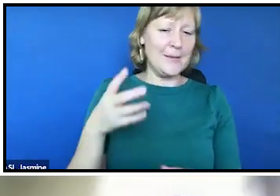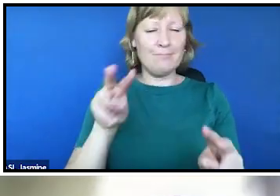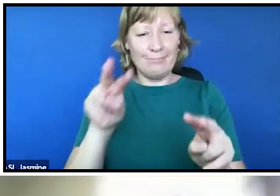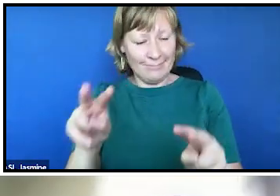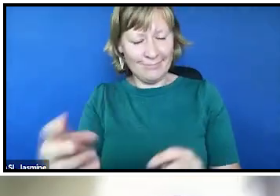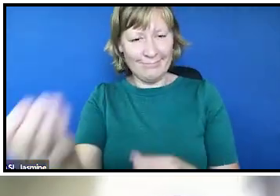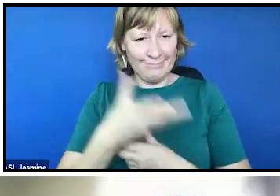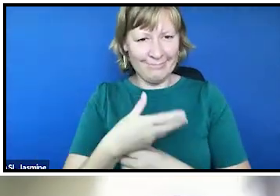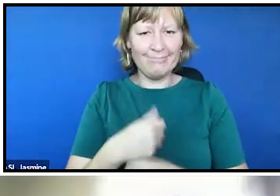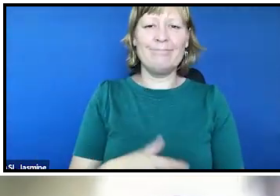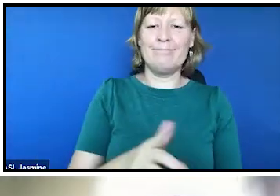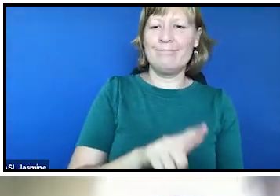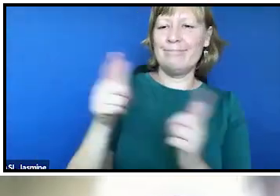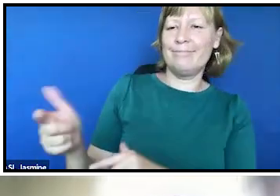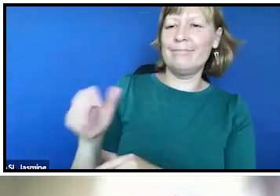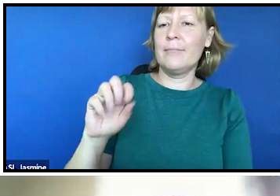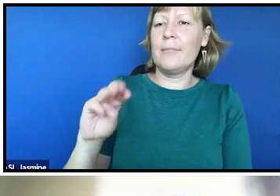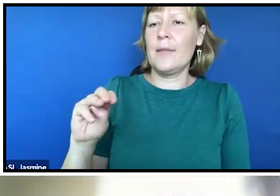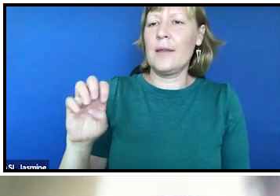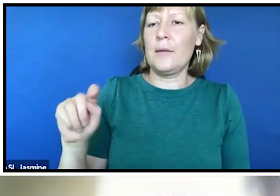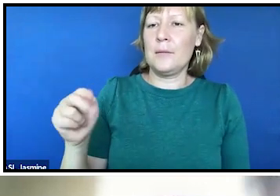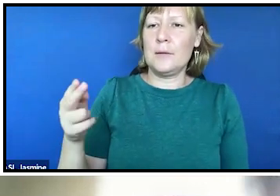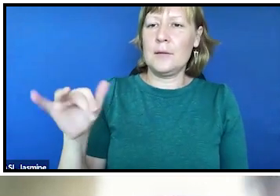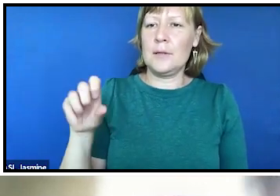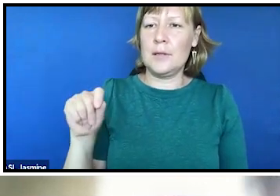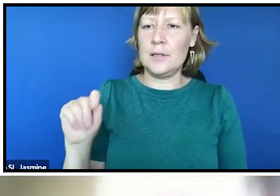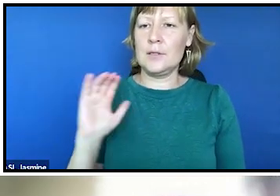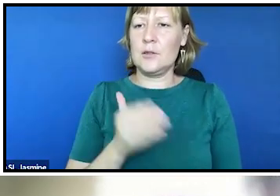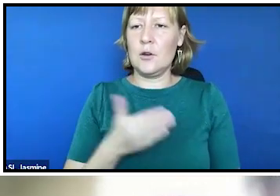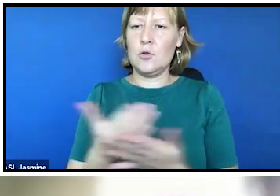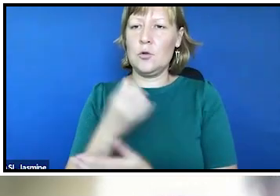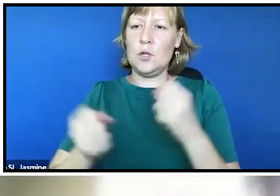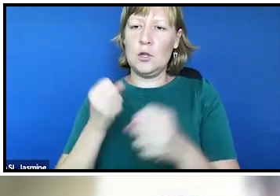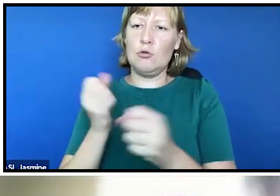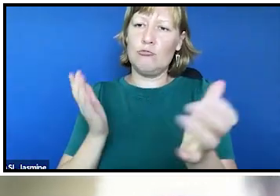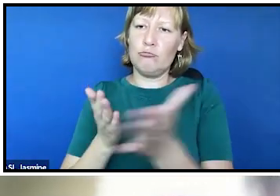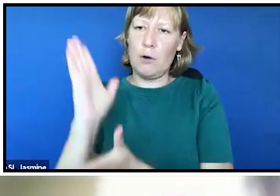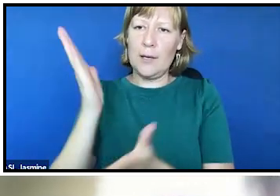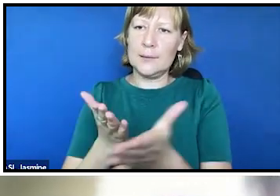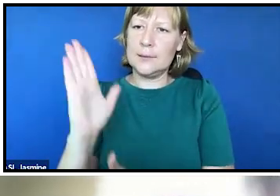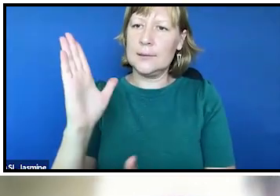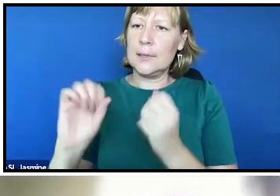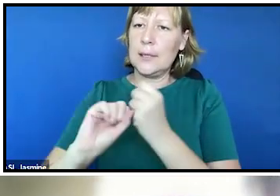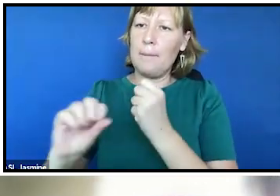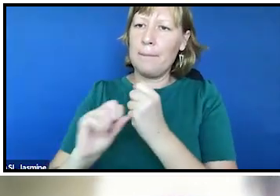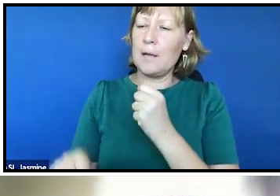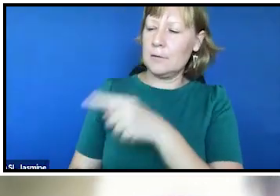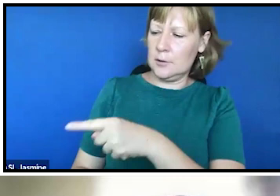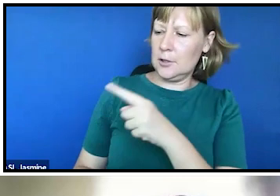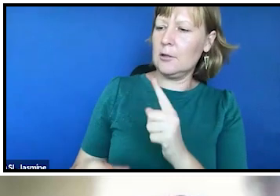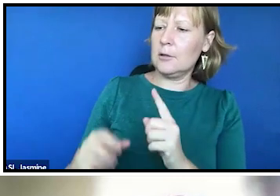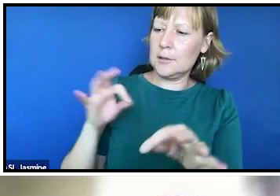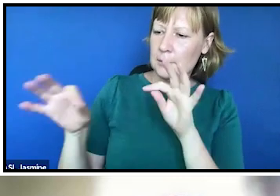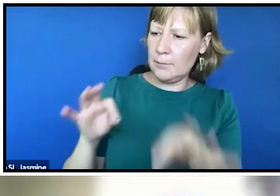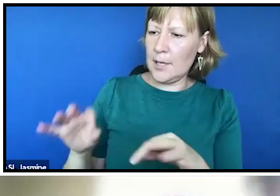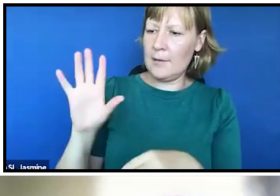so next up is Amethyst with our Know Your Rights campaign, and she'll go into greater detail with exactly what that amazing one-pager